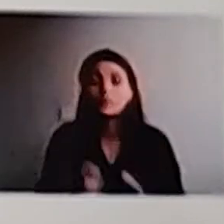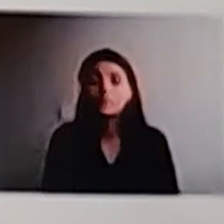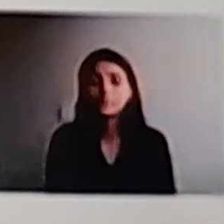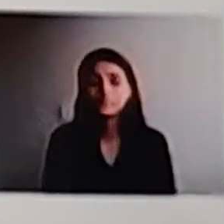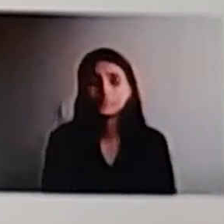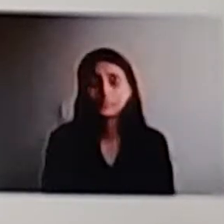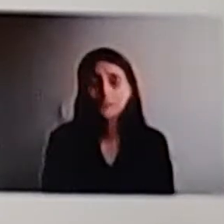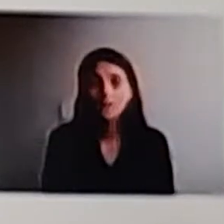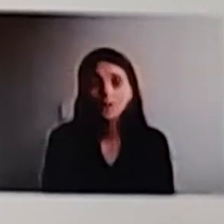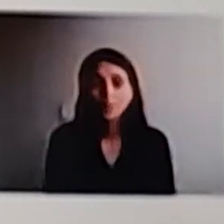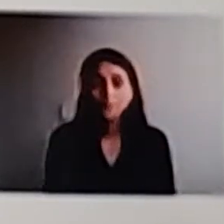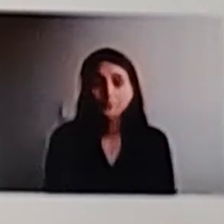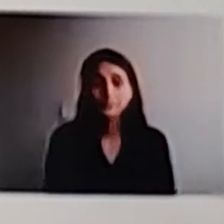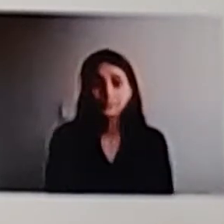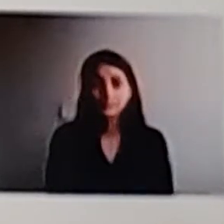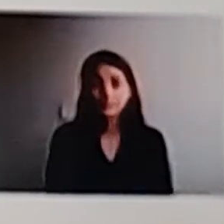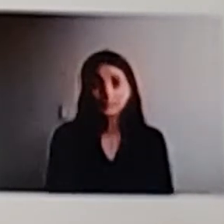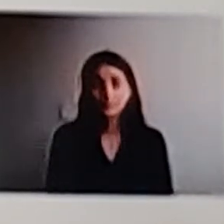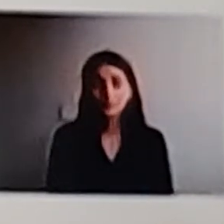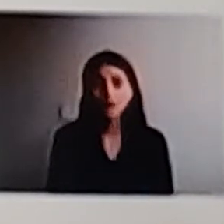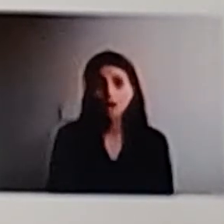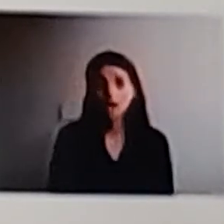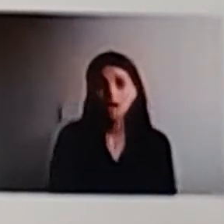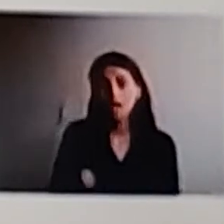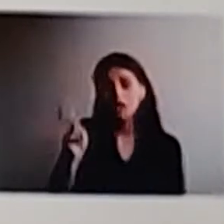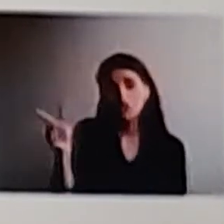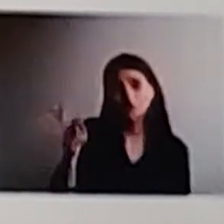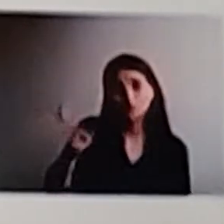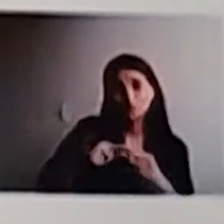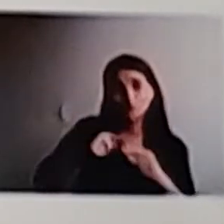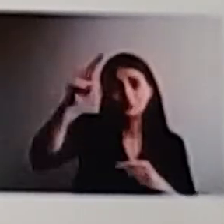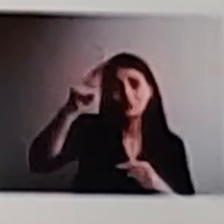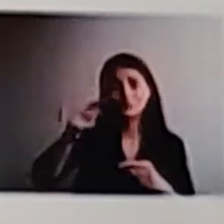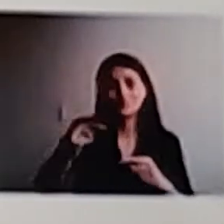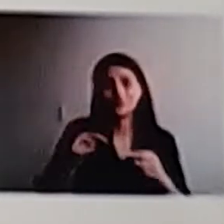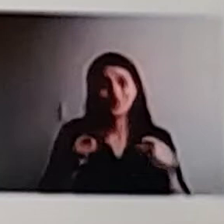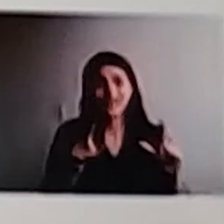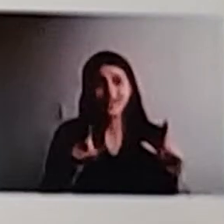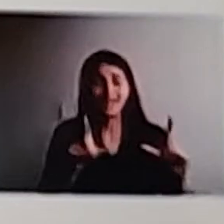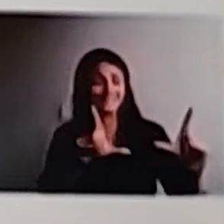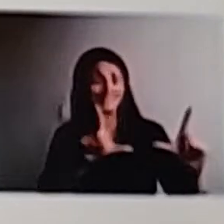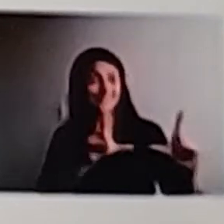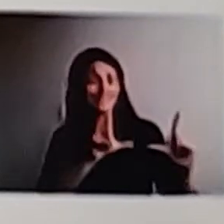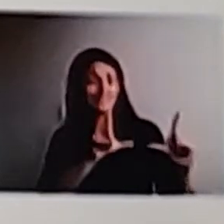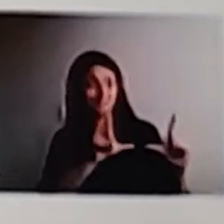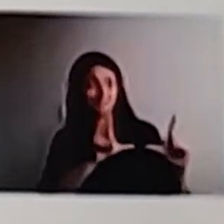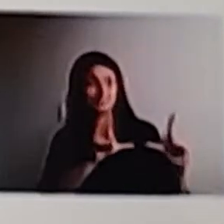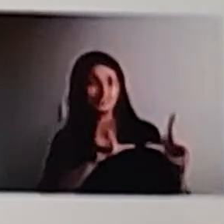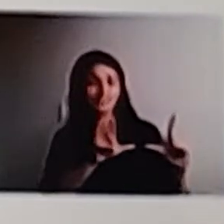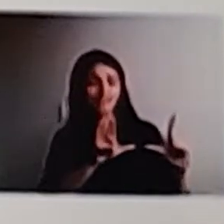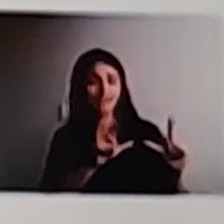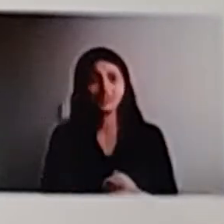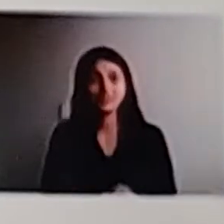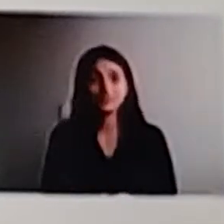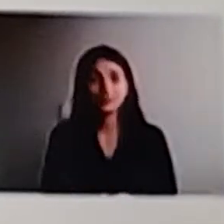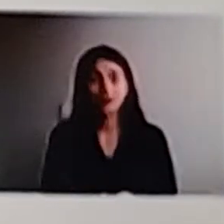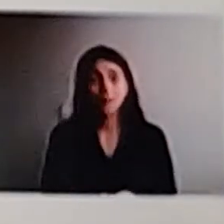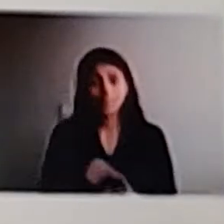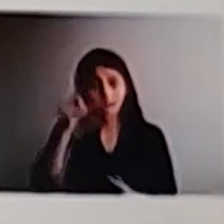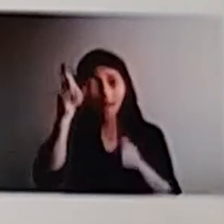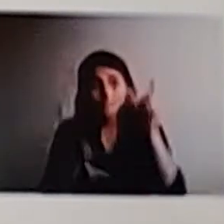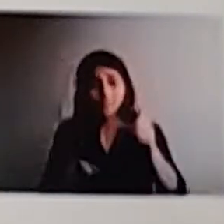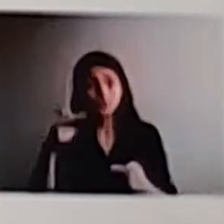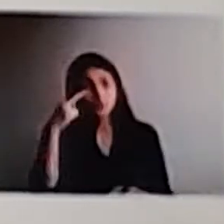even the person with disability, when he come to the building, he knows that if there is the sticker, he knows that this place